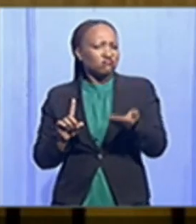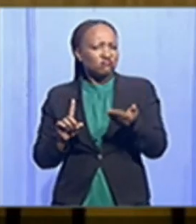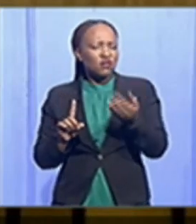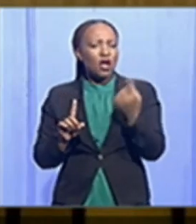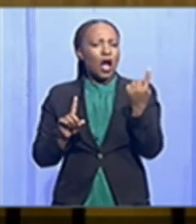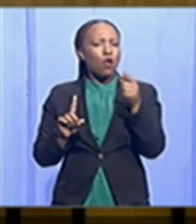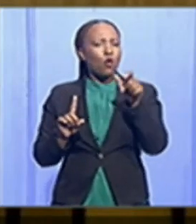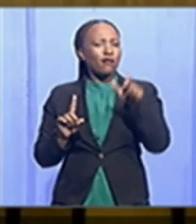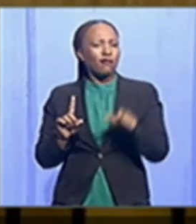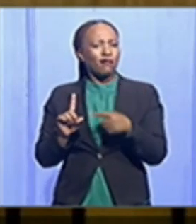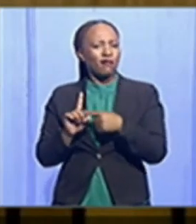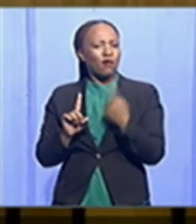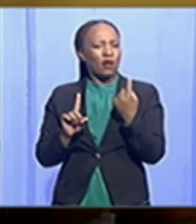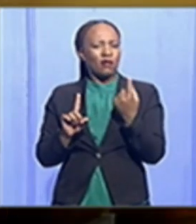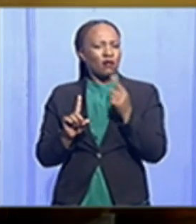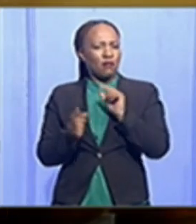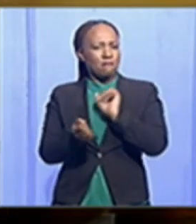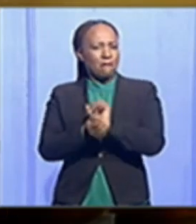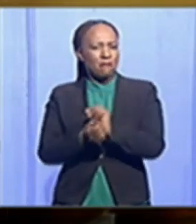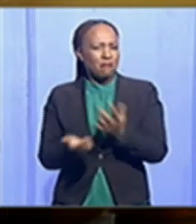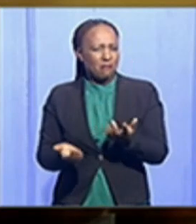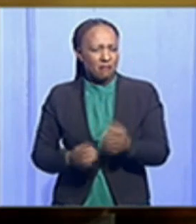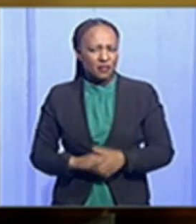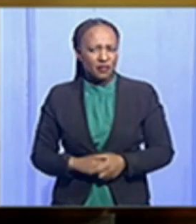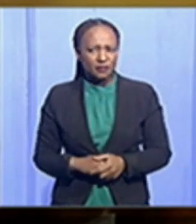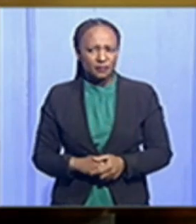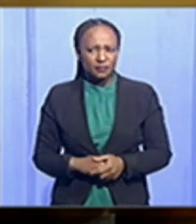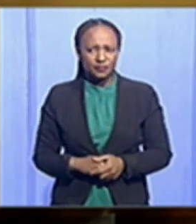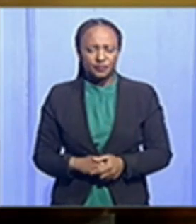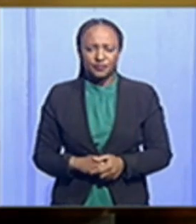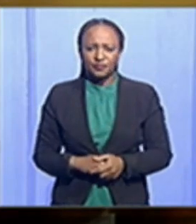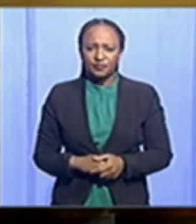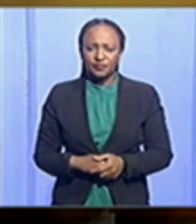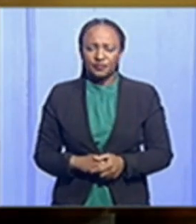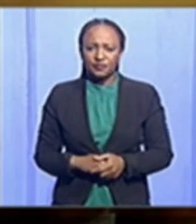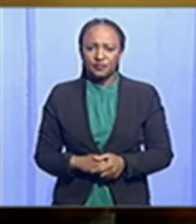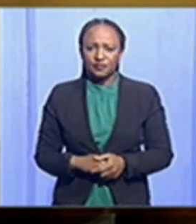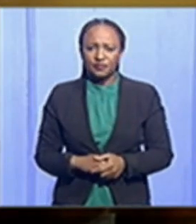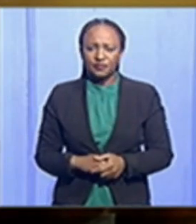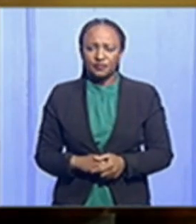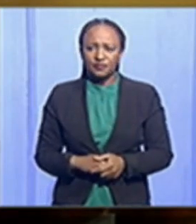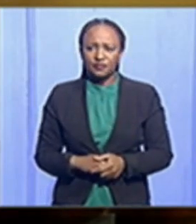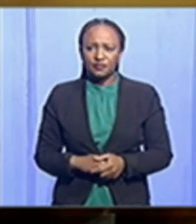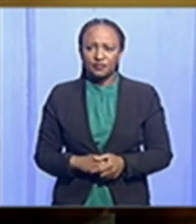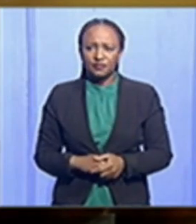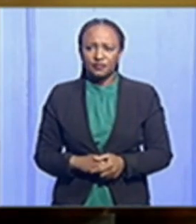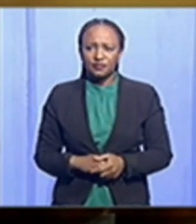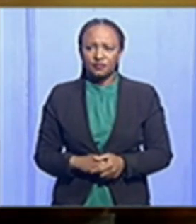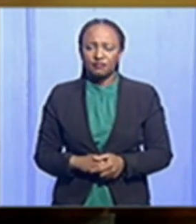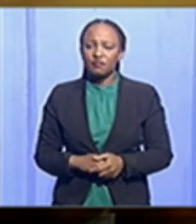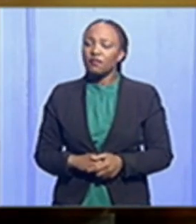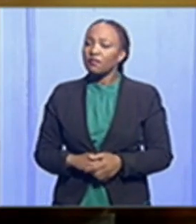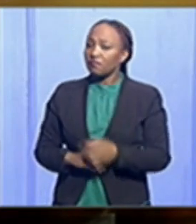noši molatong wa go golegwa My instructions are that he has been in